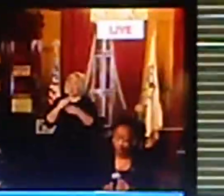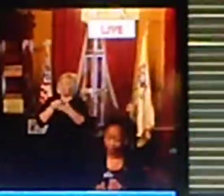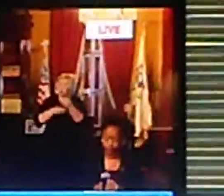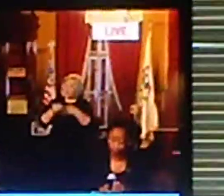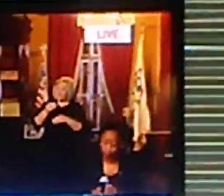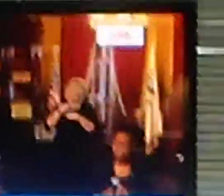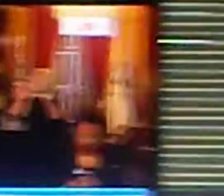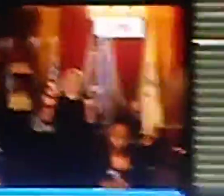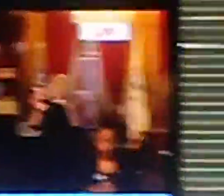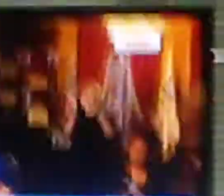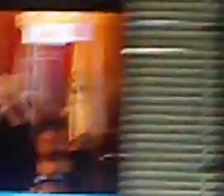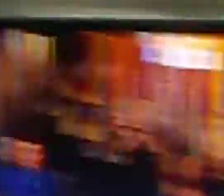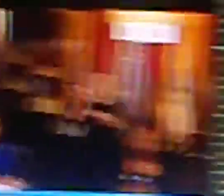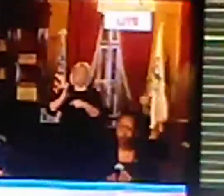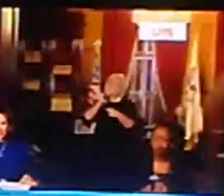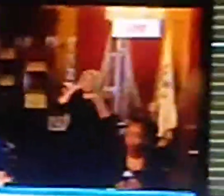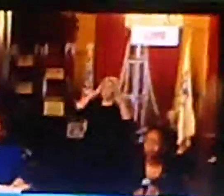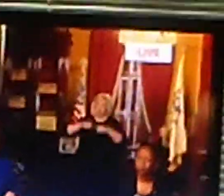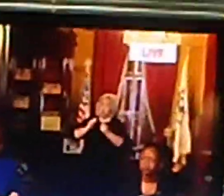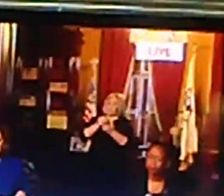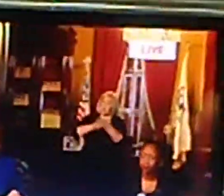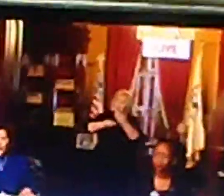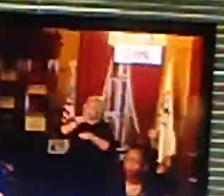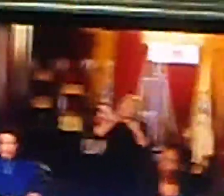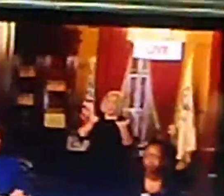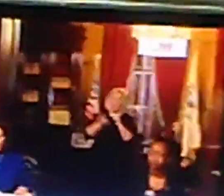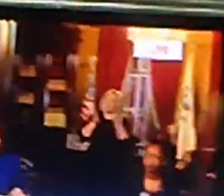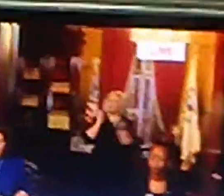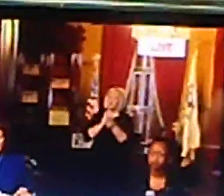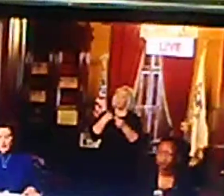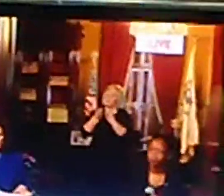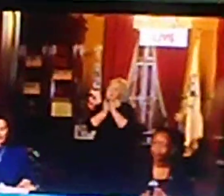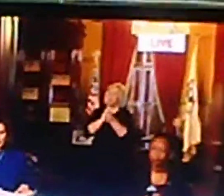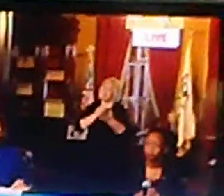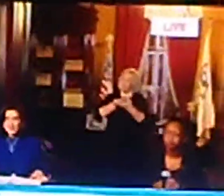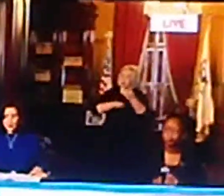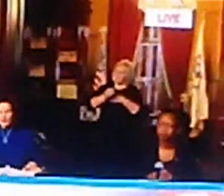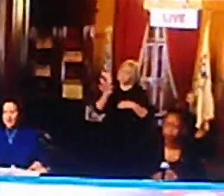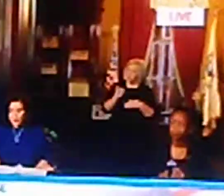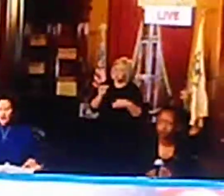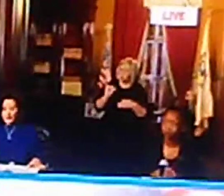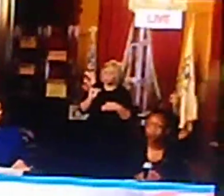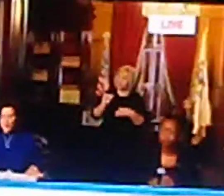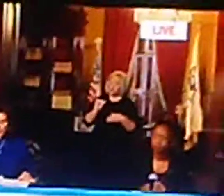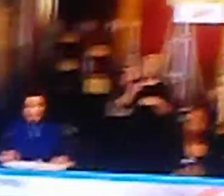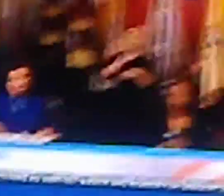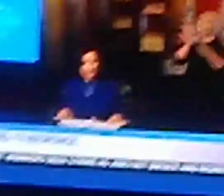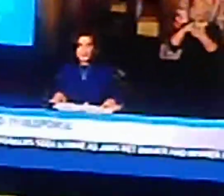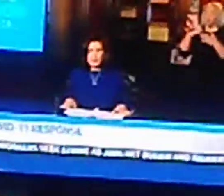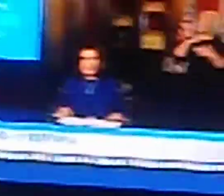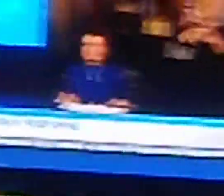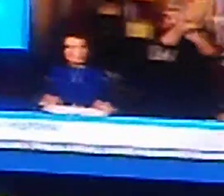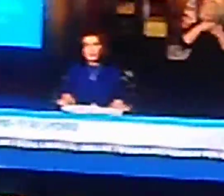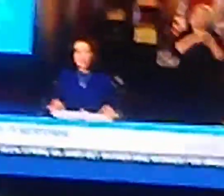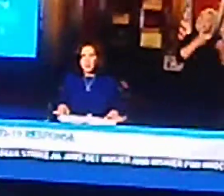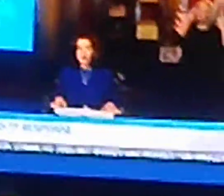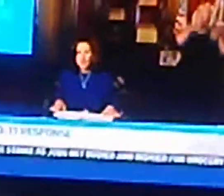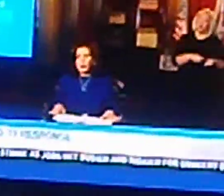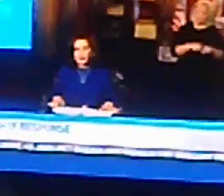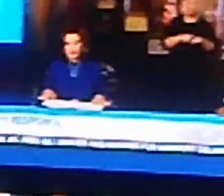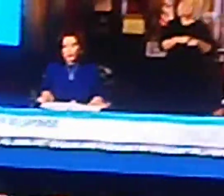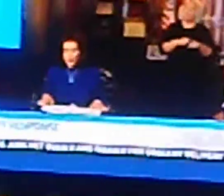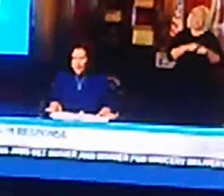change along with it. Ew. I'll commend our state budget director, Chris Fly. Gold, and the legislative leaders who engaged and agreed that due to